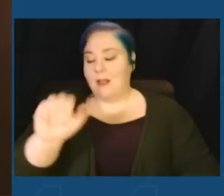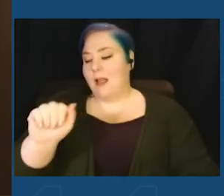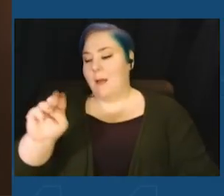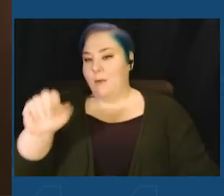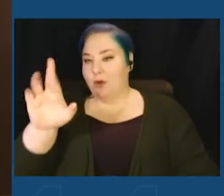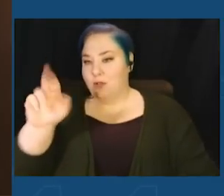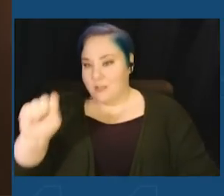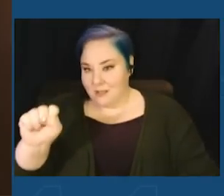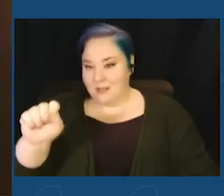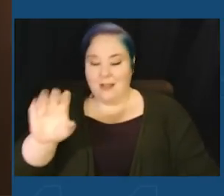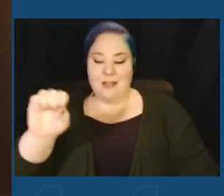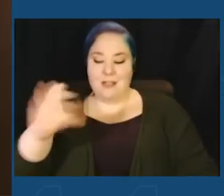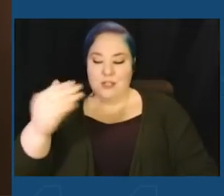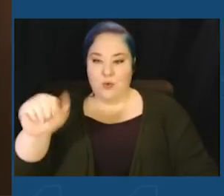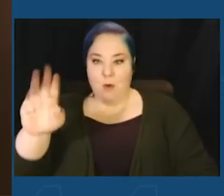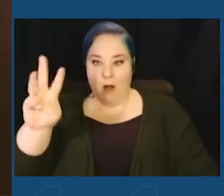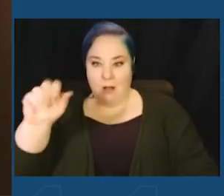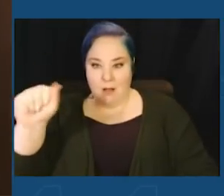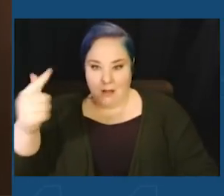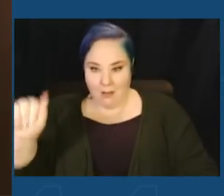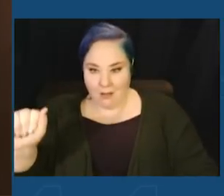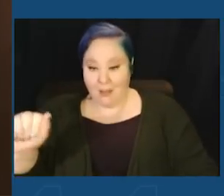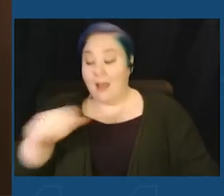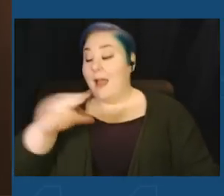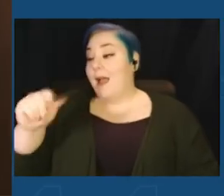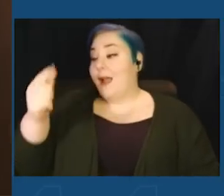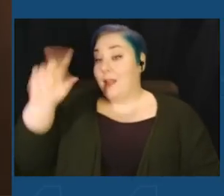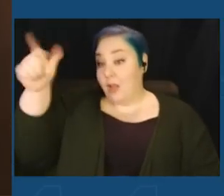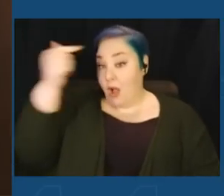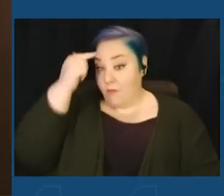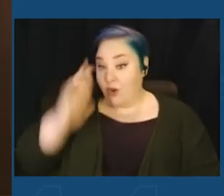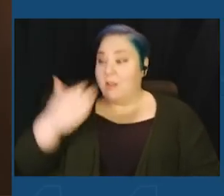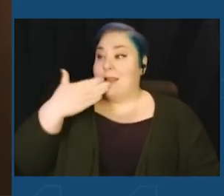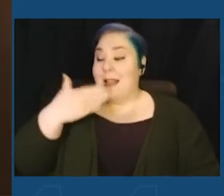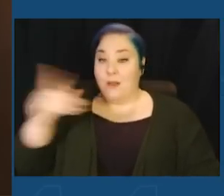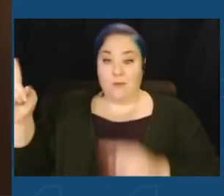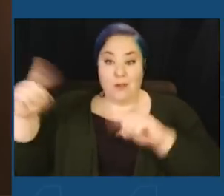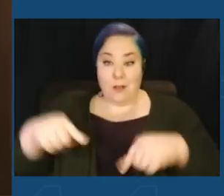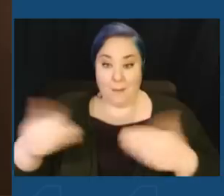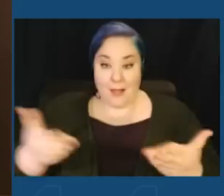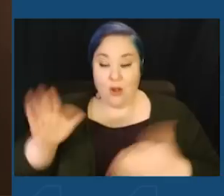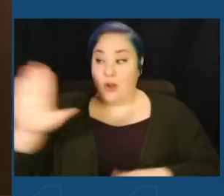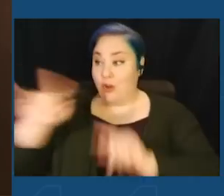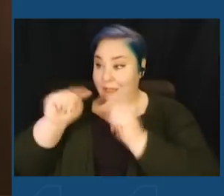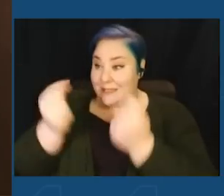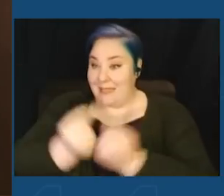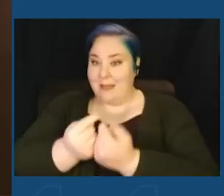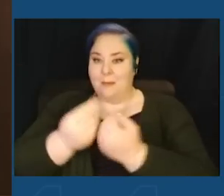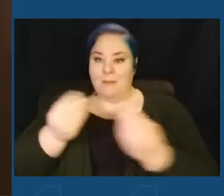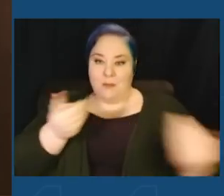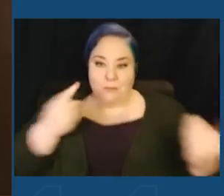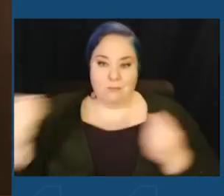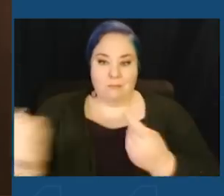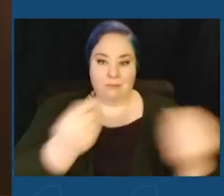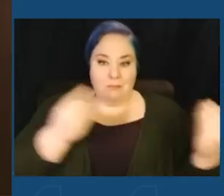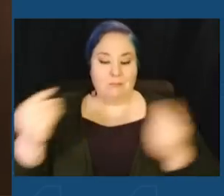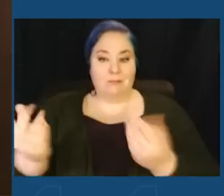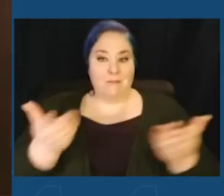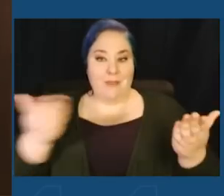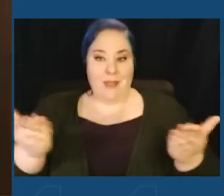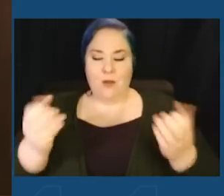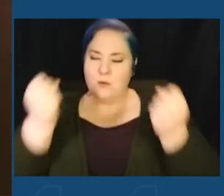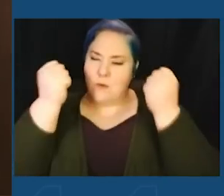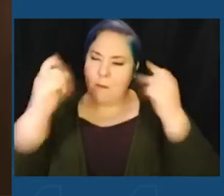And to the governor, of course, thank you. She has been here. She's had her teams on the ground. We have, there's so many agencies, so